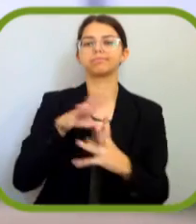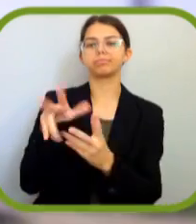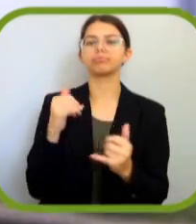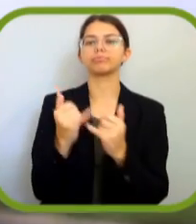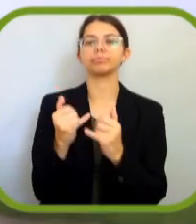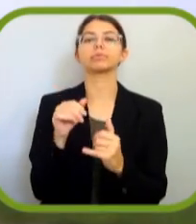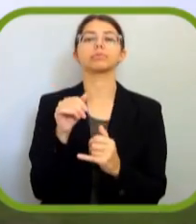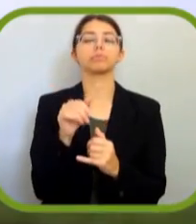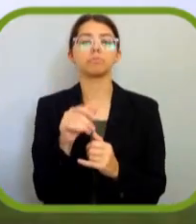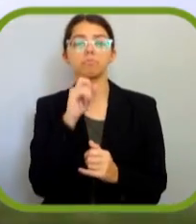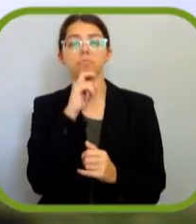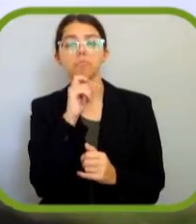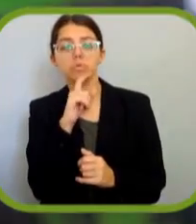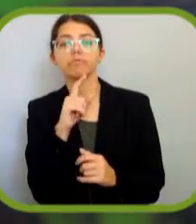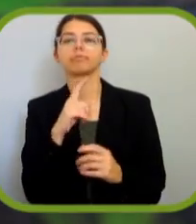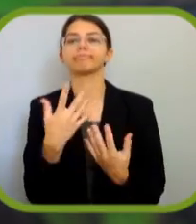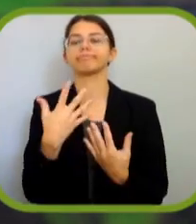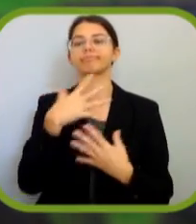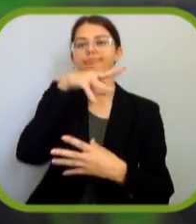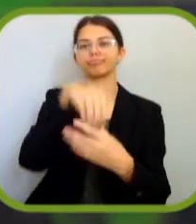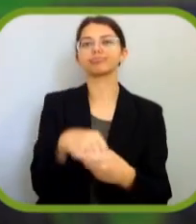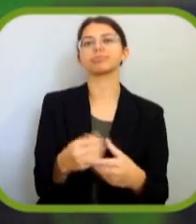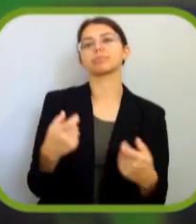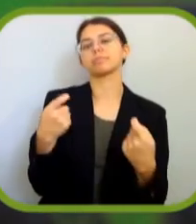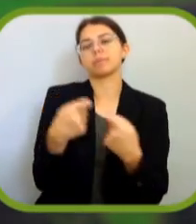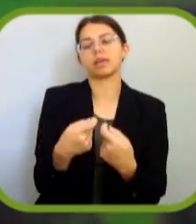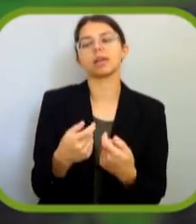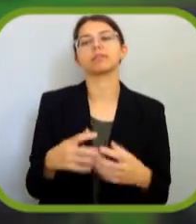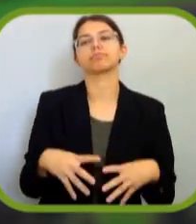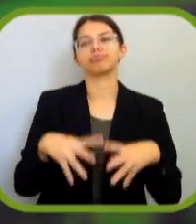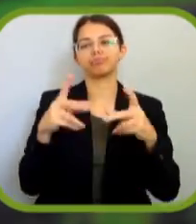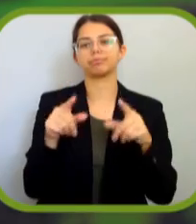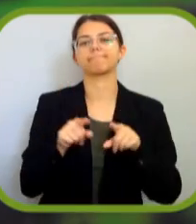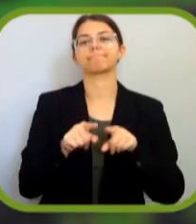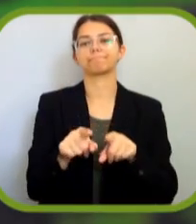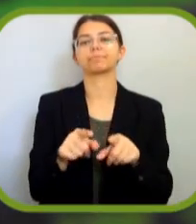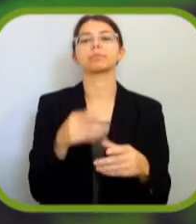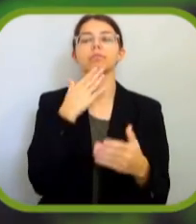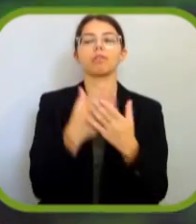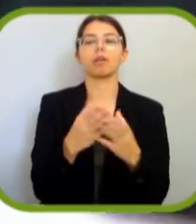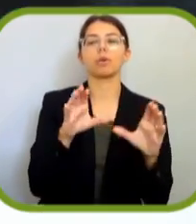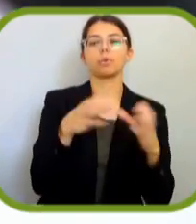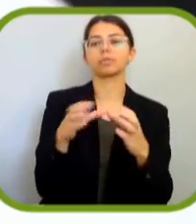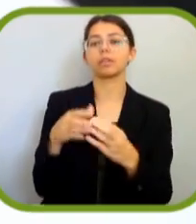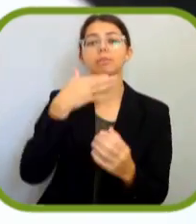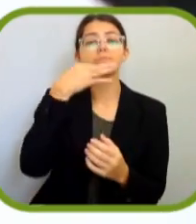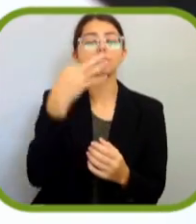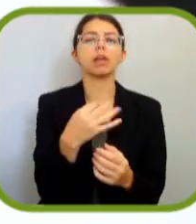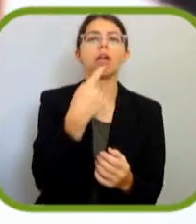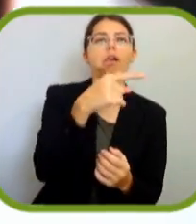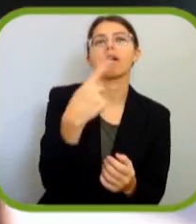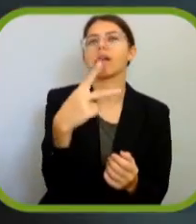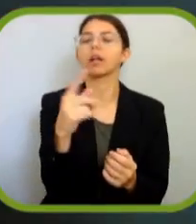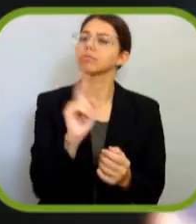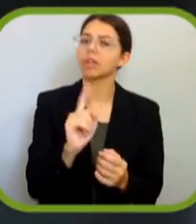metaverse, or metaverses by design, which are better adapted to inclusivity, to making sure that